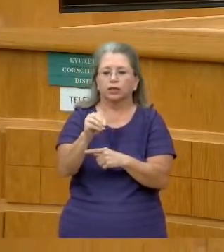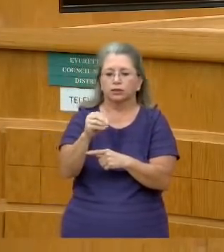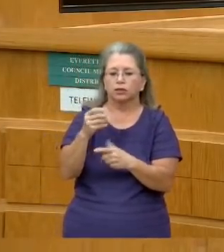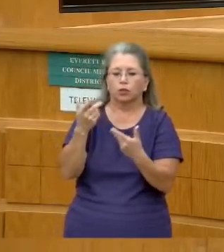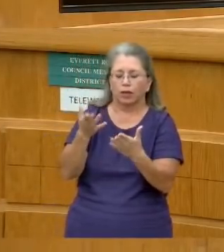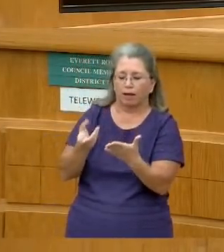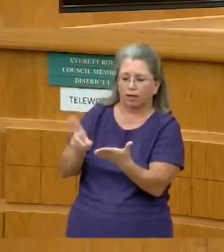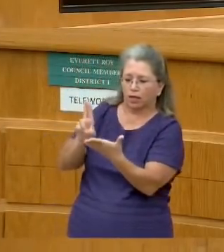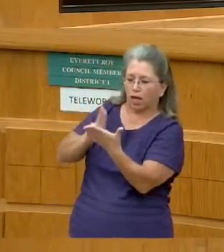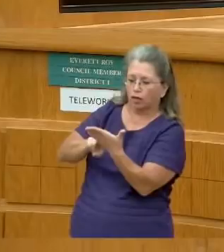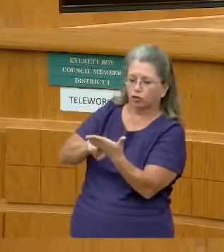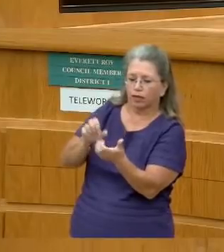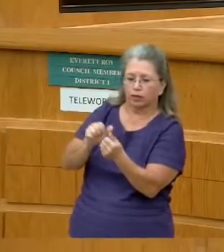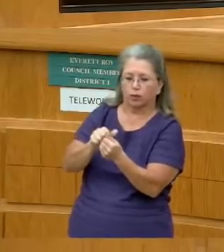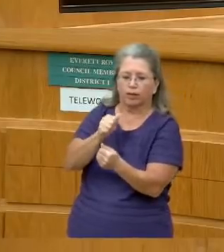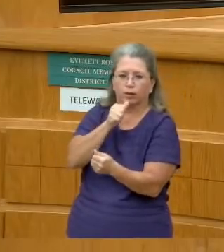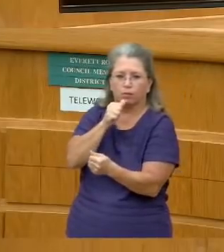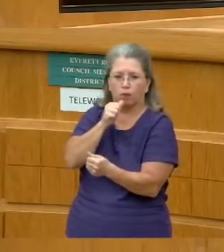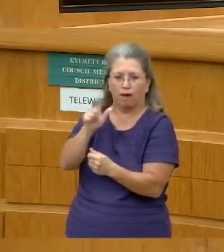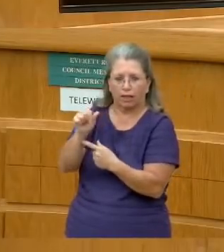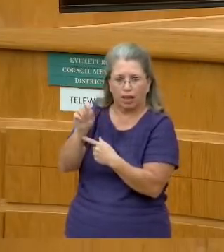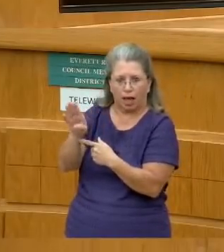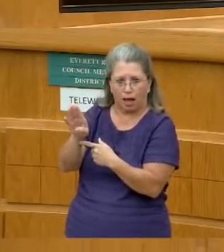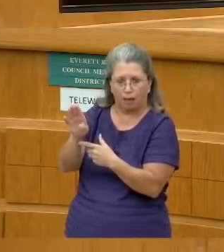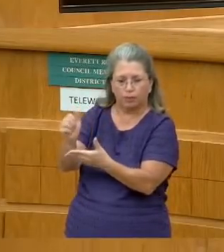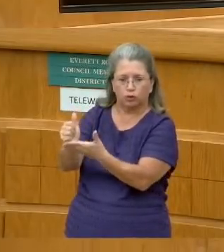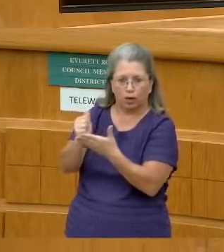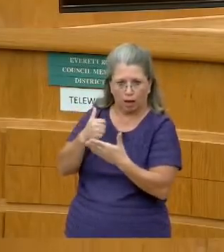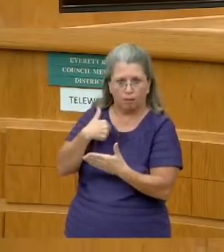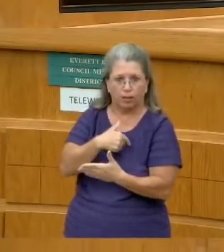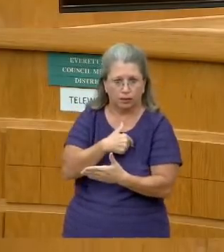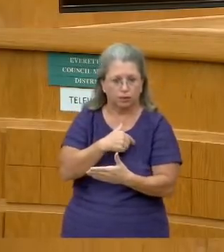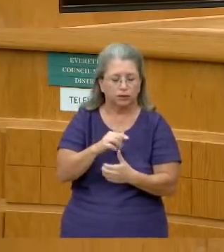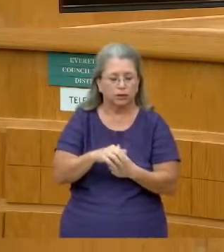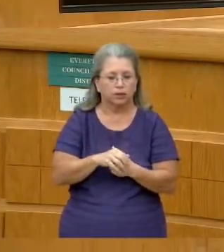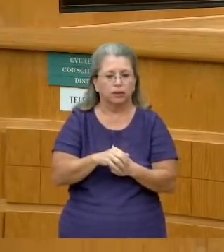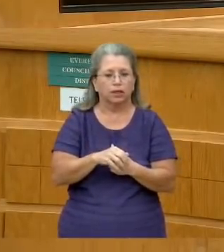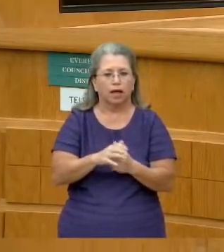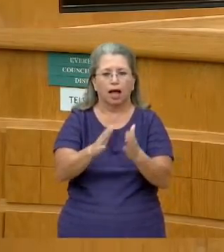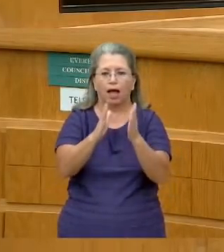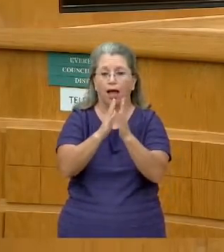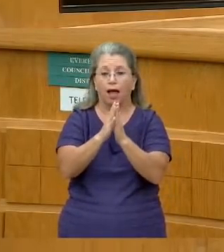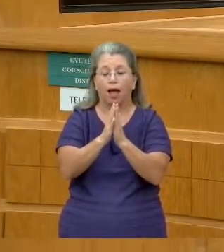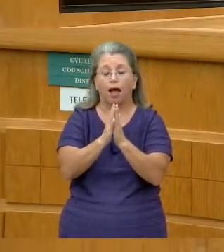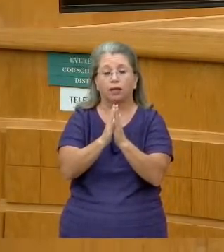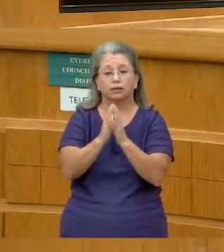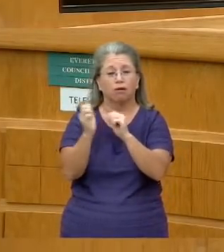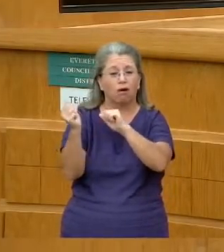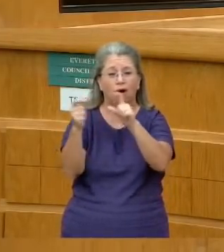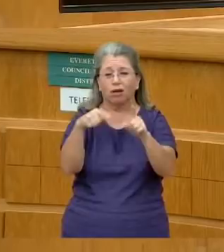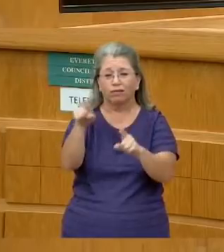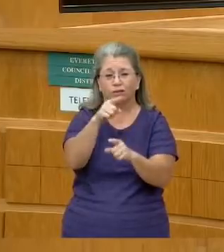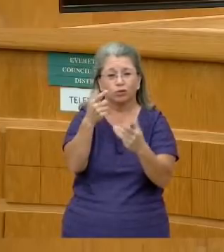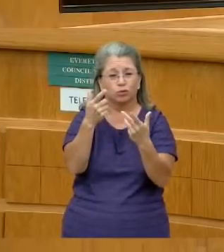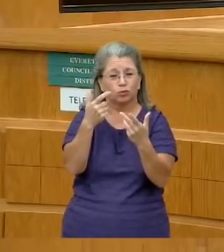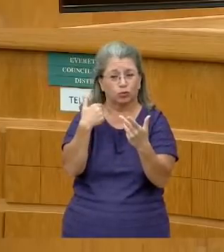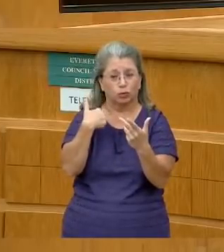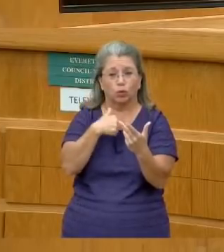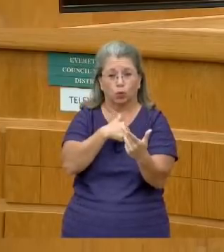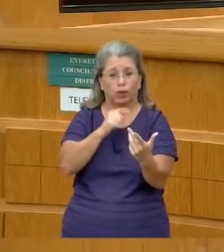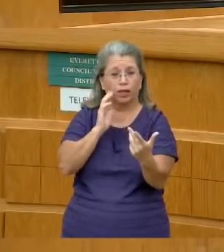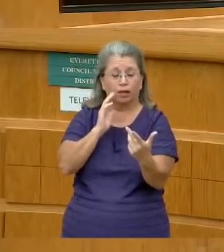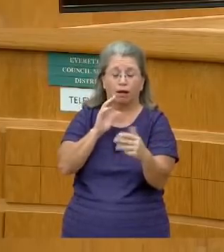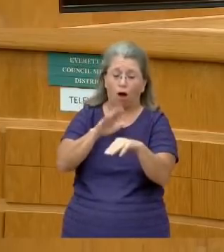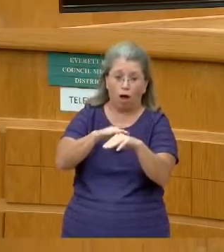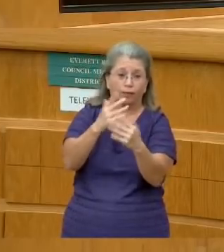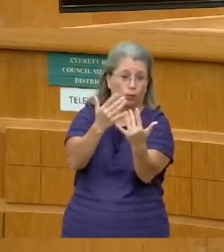private lab to help us, and I ask for all of you who we contact, who have been